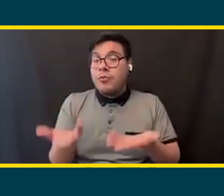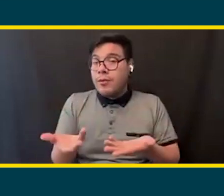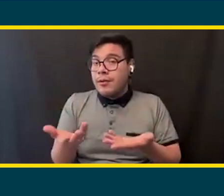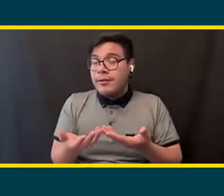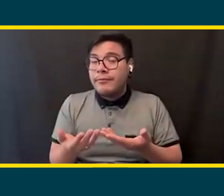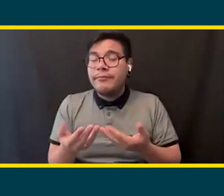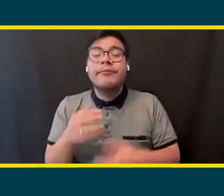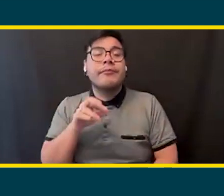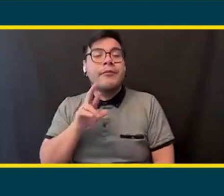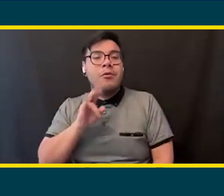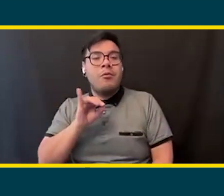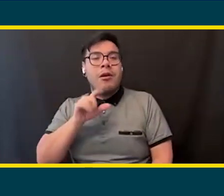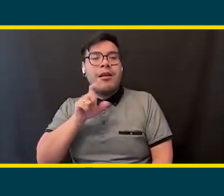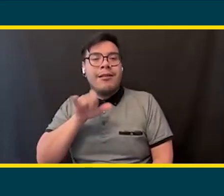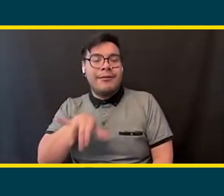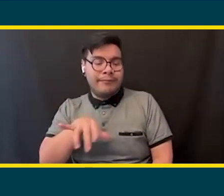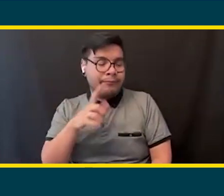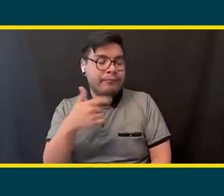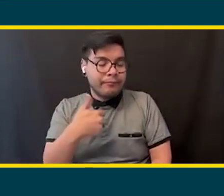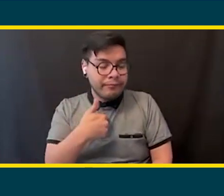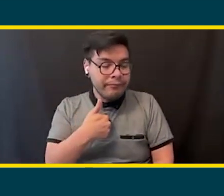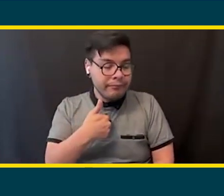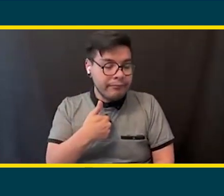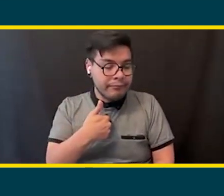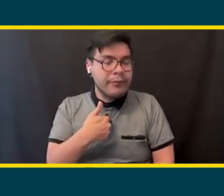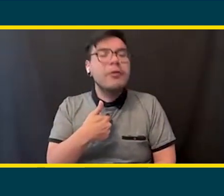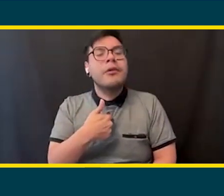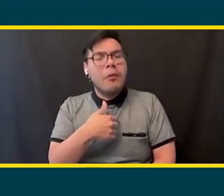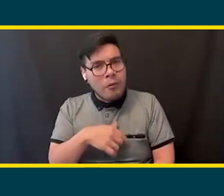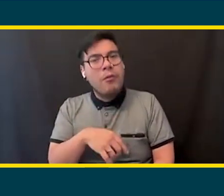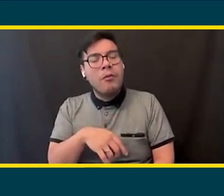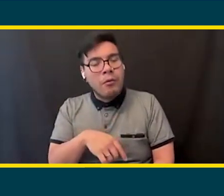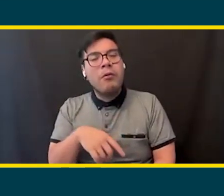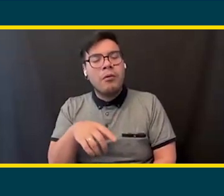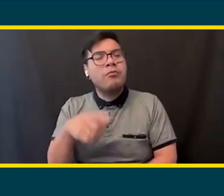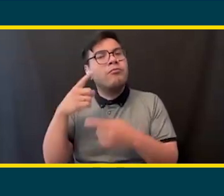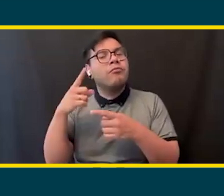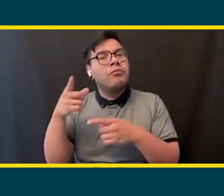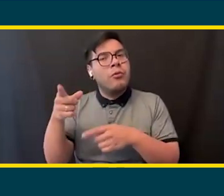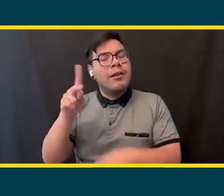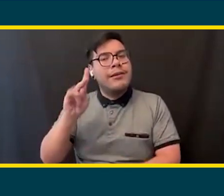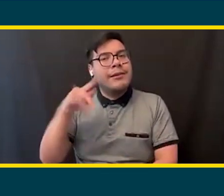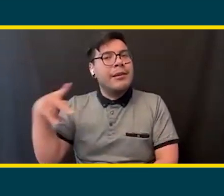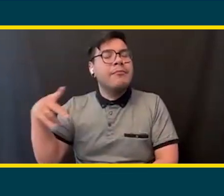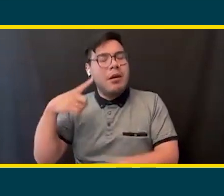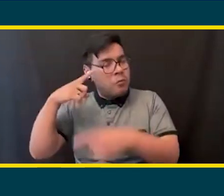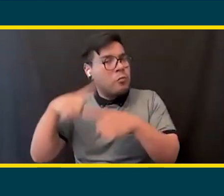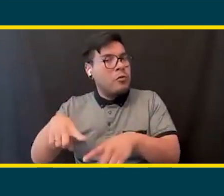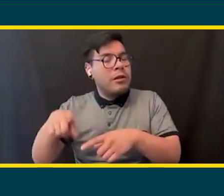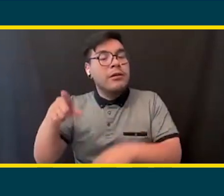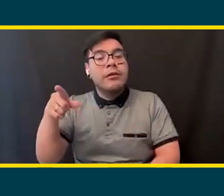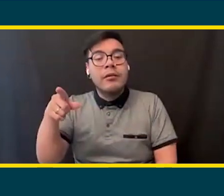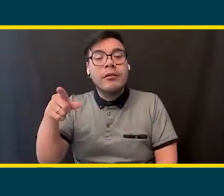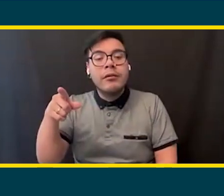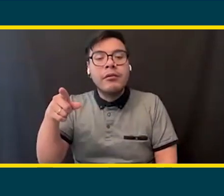This is Riley. I mean, I was just nodding my head with Kip because I agree. I think,